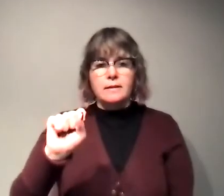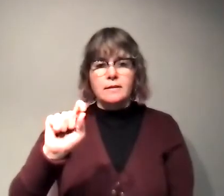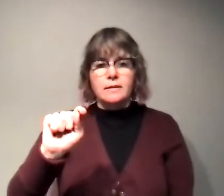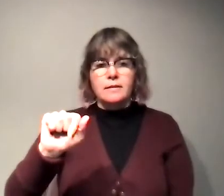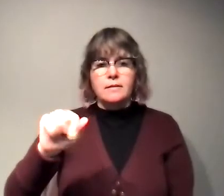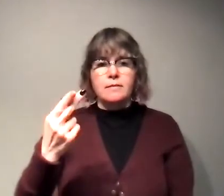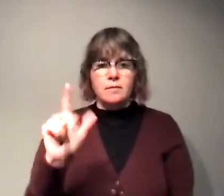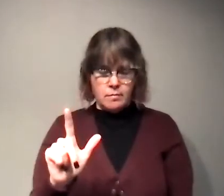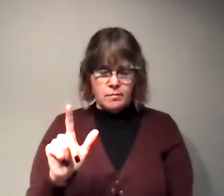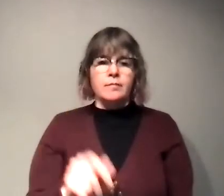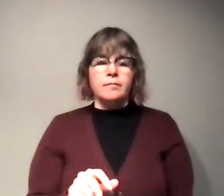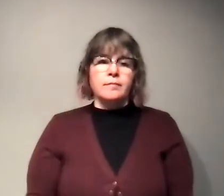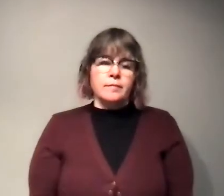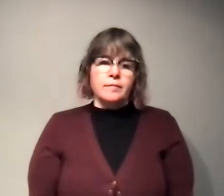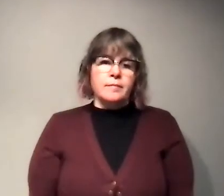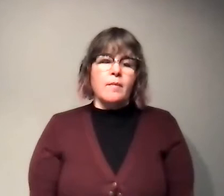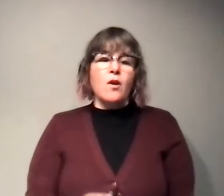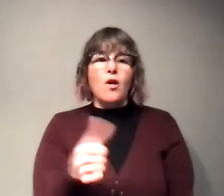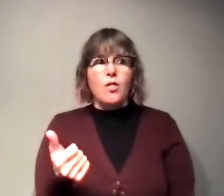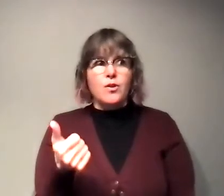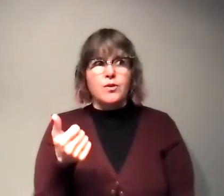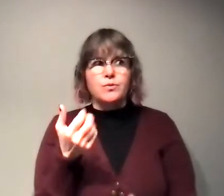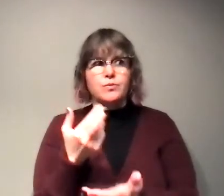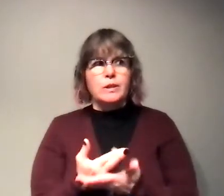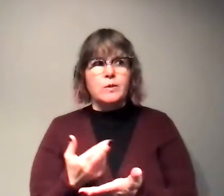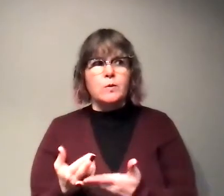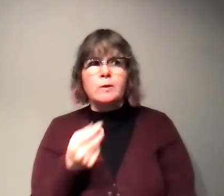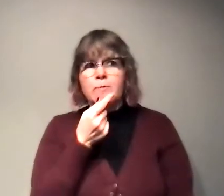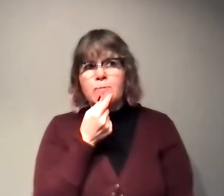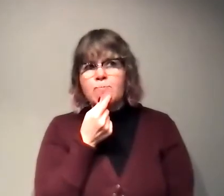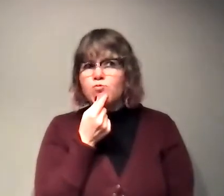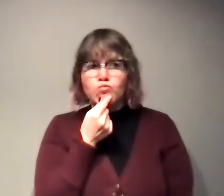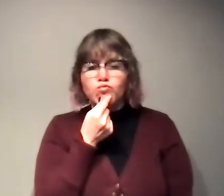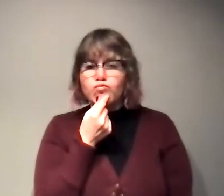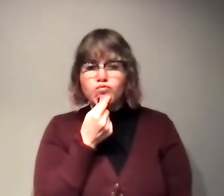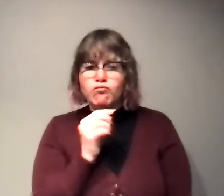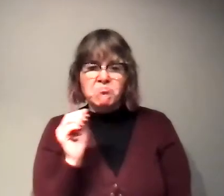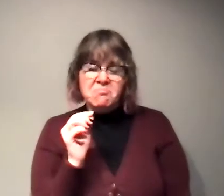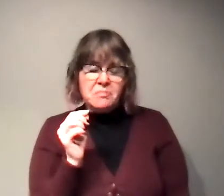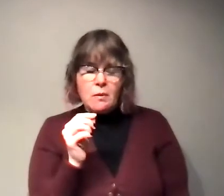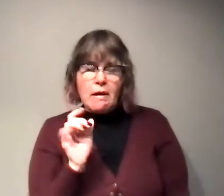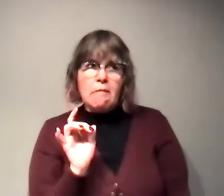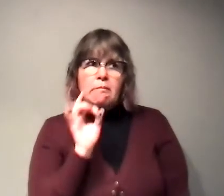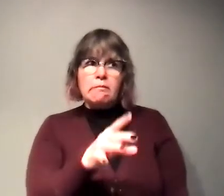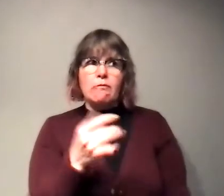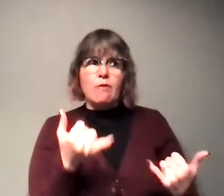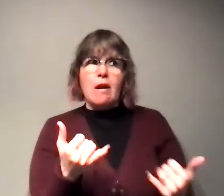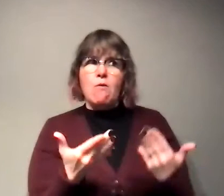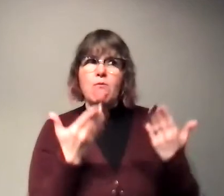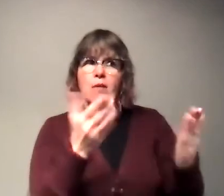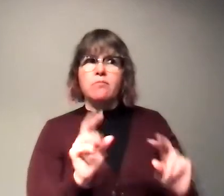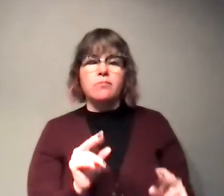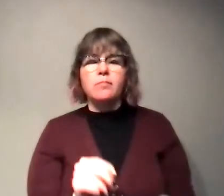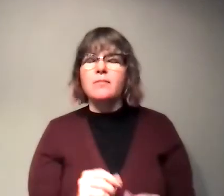As far as other resources, I don't have any off the top of my head that I would definitely recommend, but there